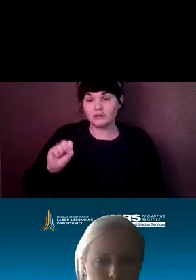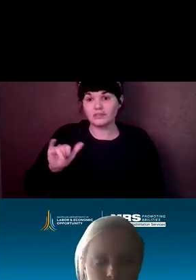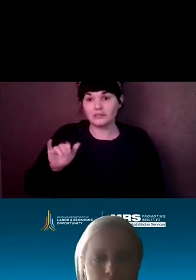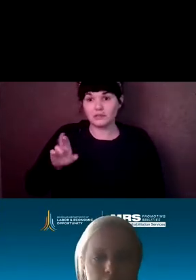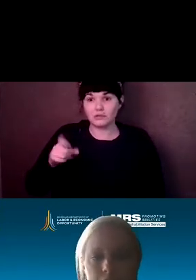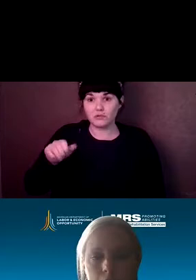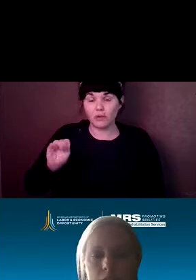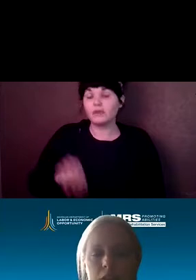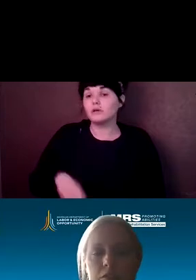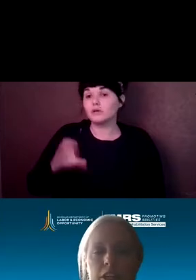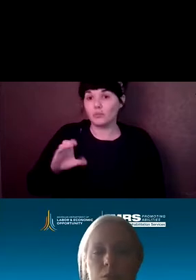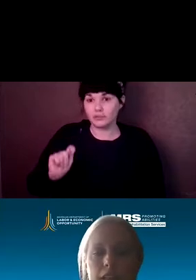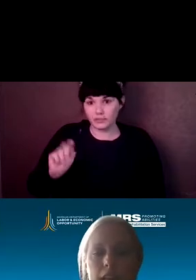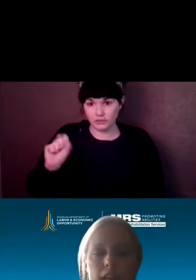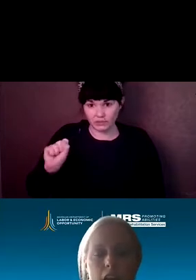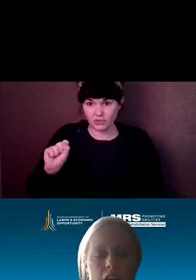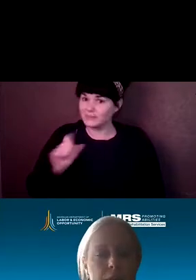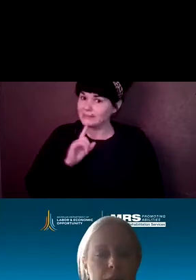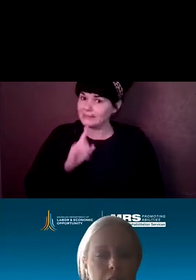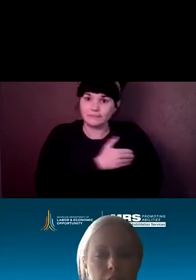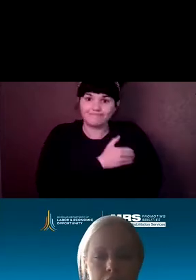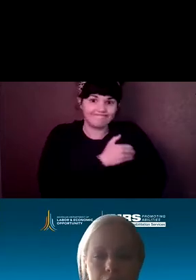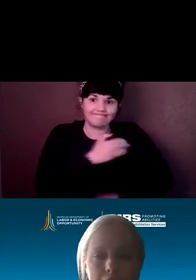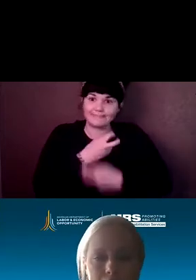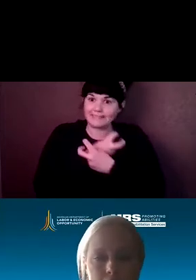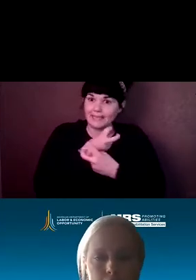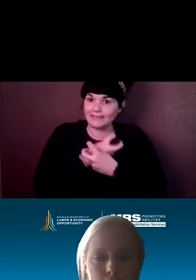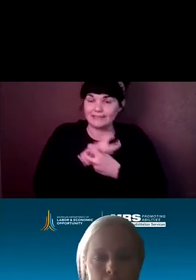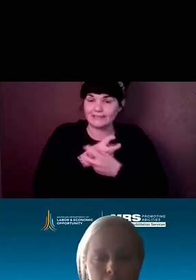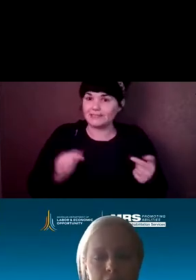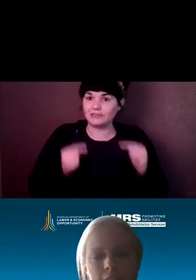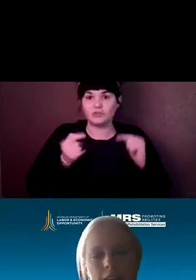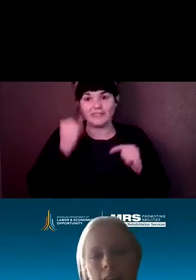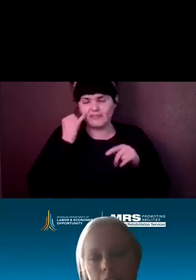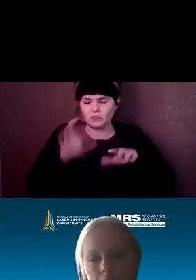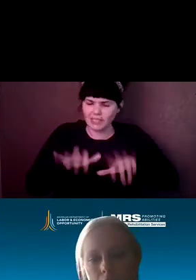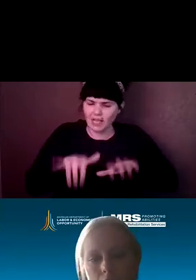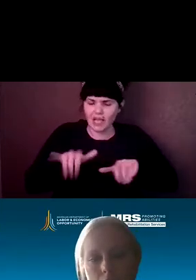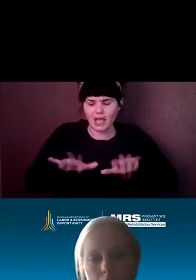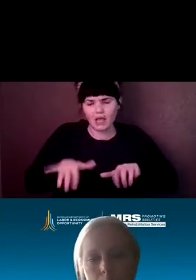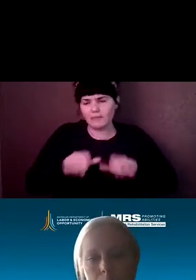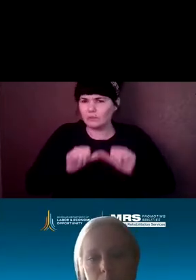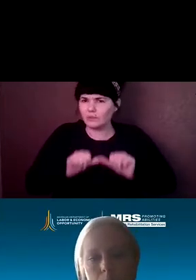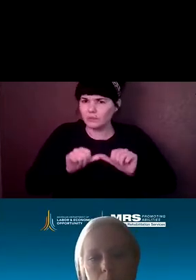musculoskeletal injury that develops with frequent typing or frequent hand use. And that can,